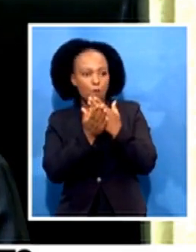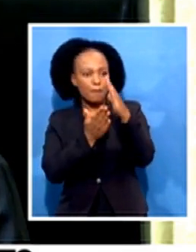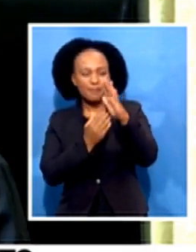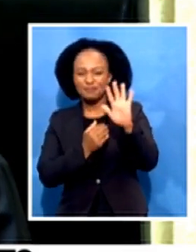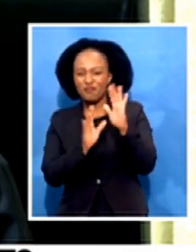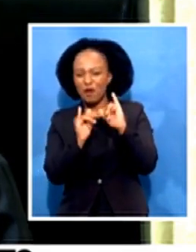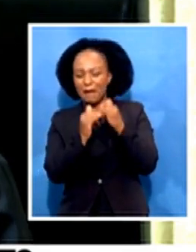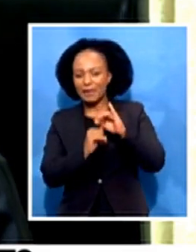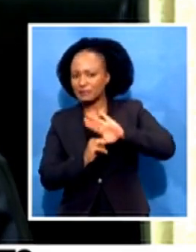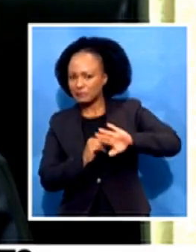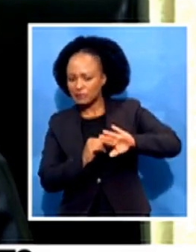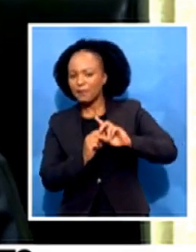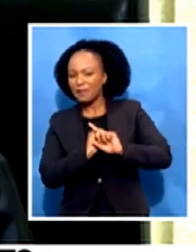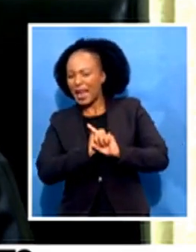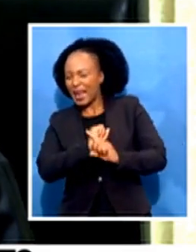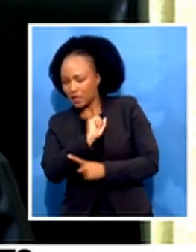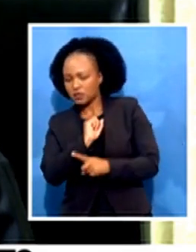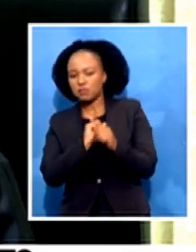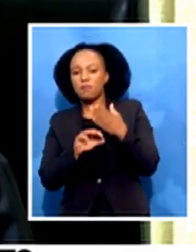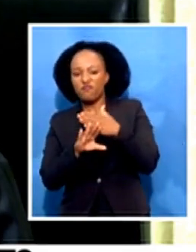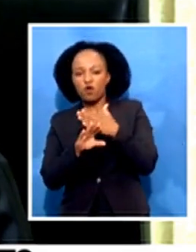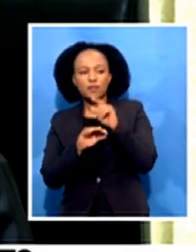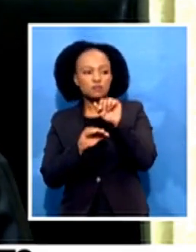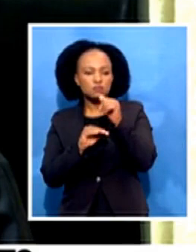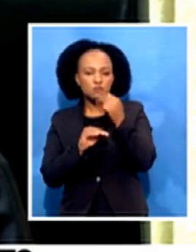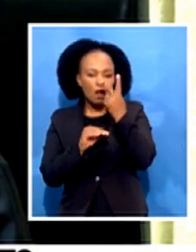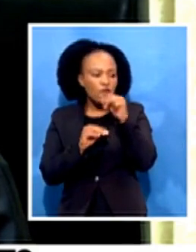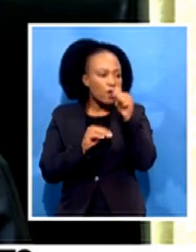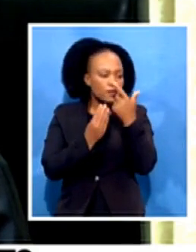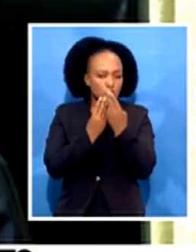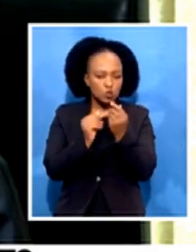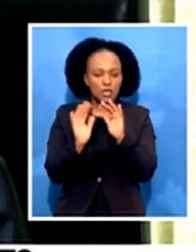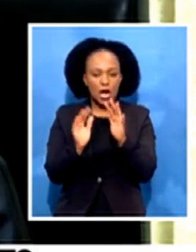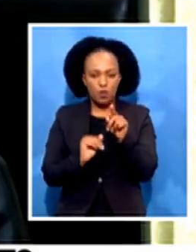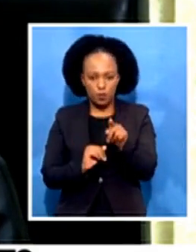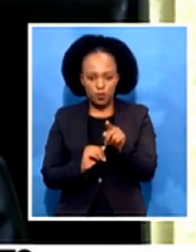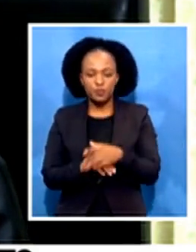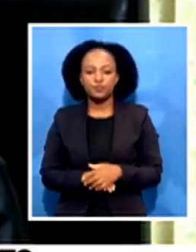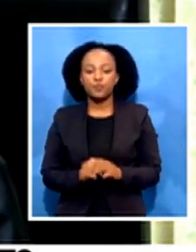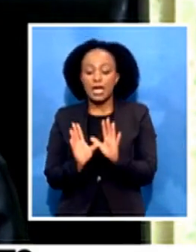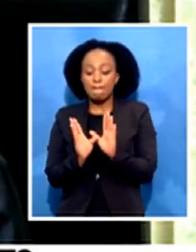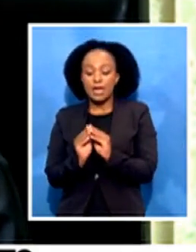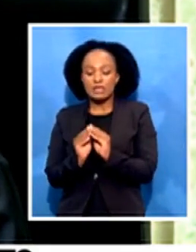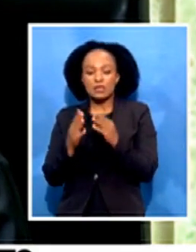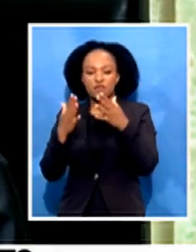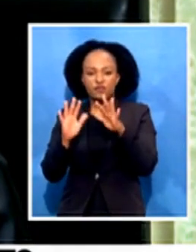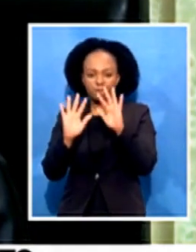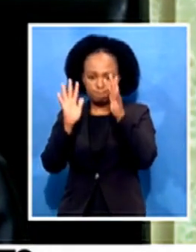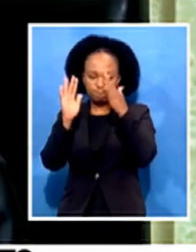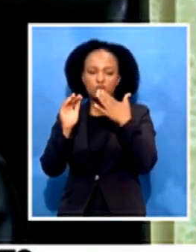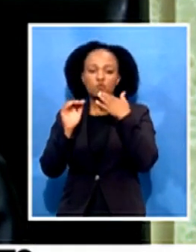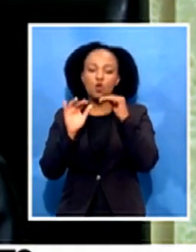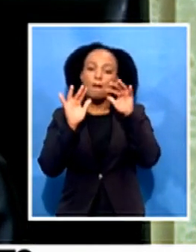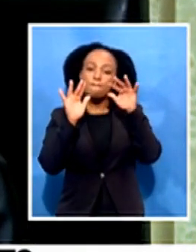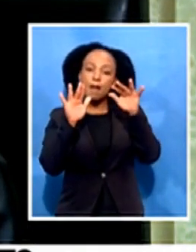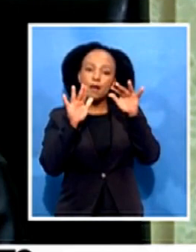service, the meeting once again praised the sterling work done by the public sector workers to not just